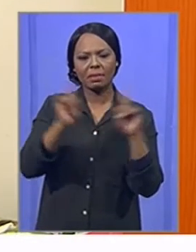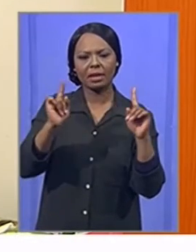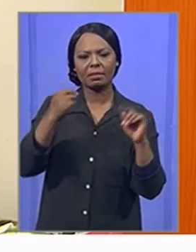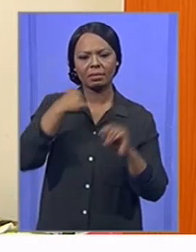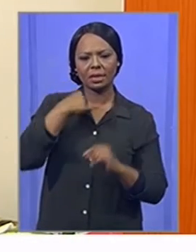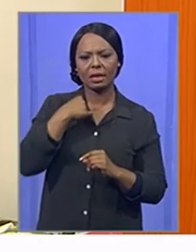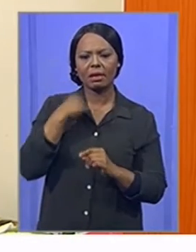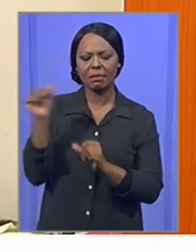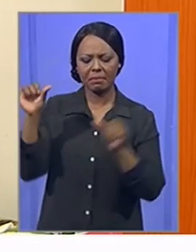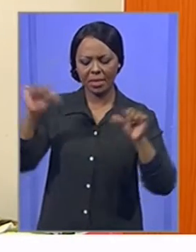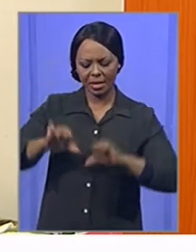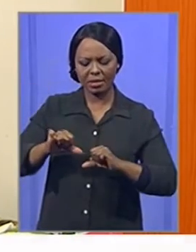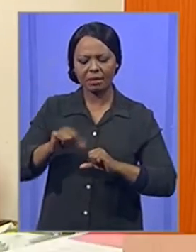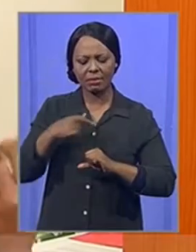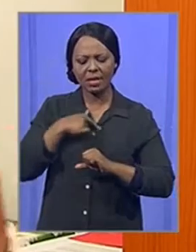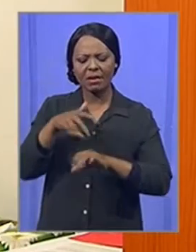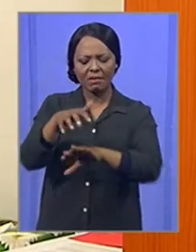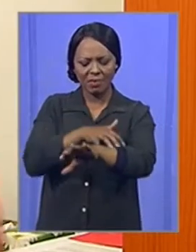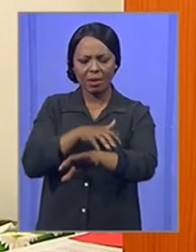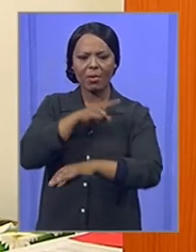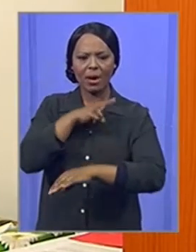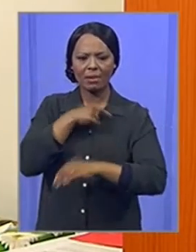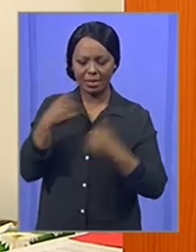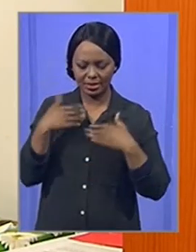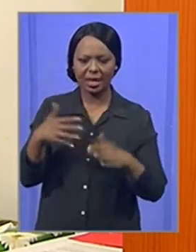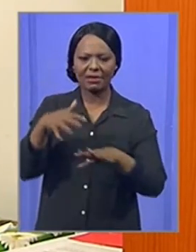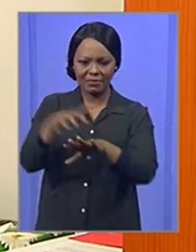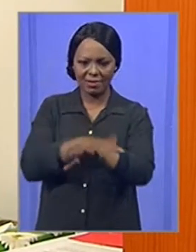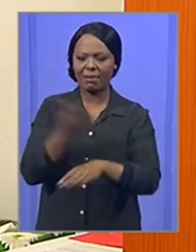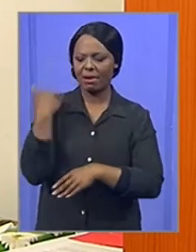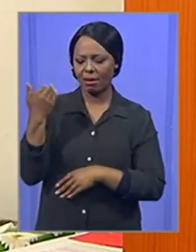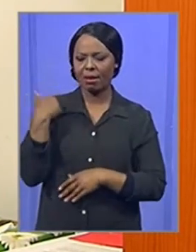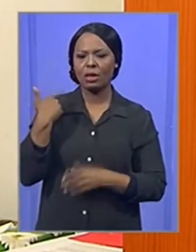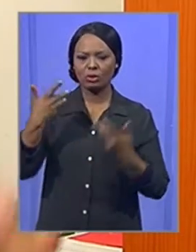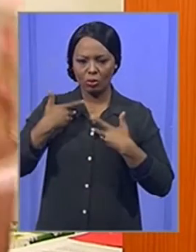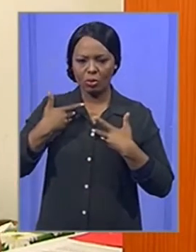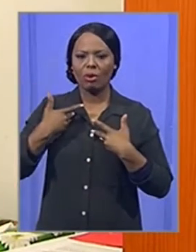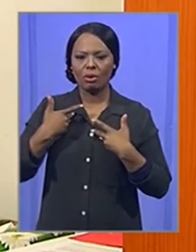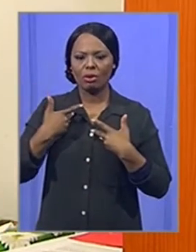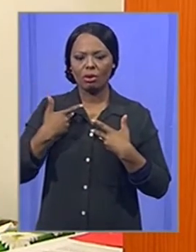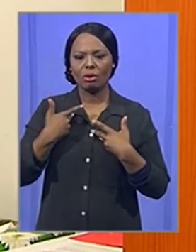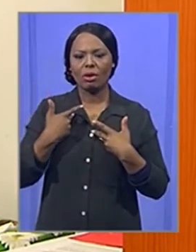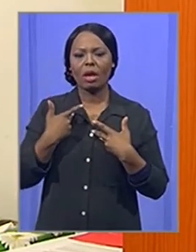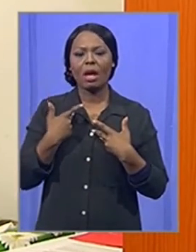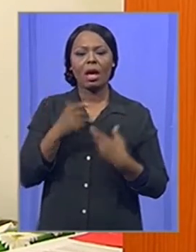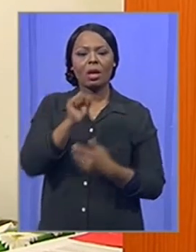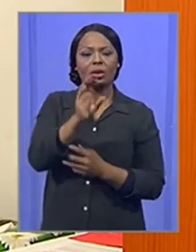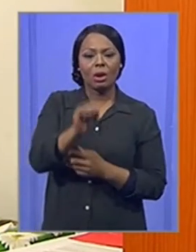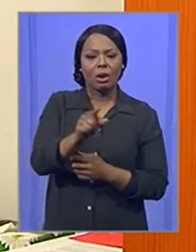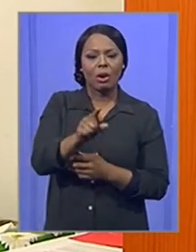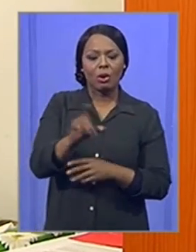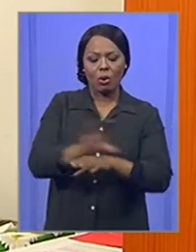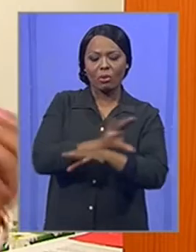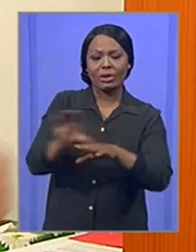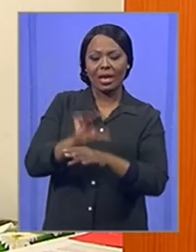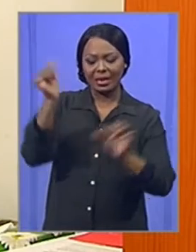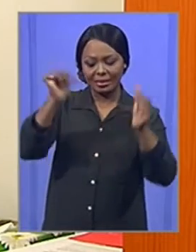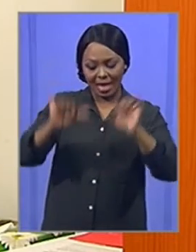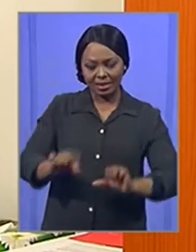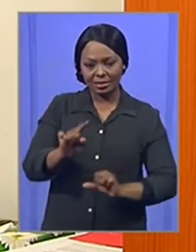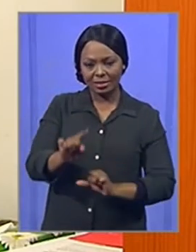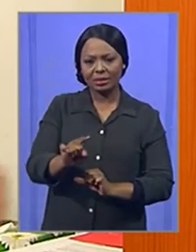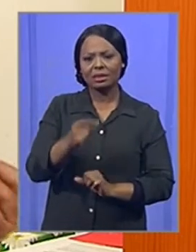into my farming roots, which is where I started farming, right? And then so bringing that back together with computer sciences, I realized why